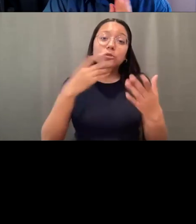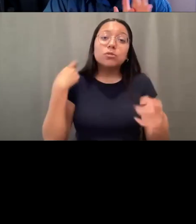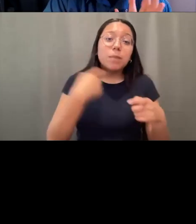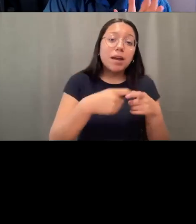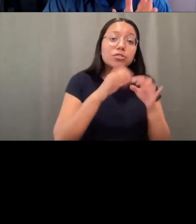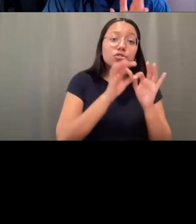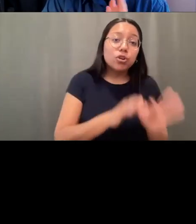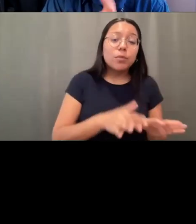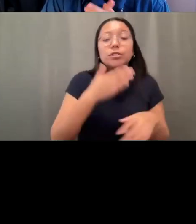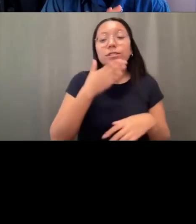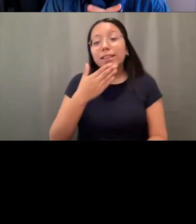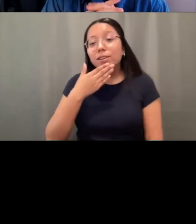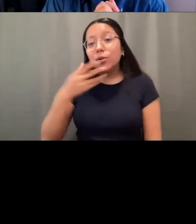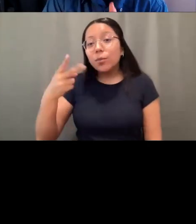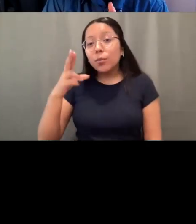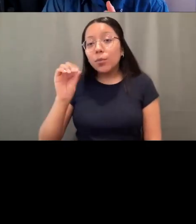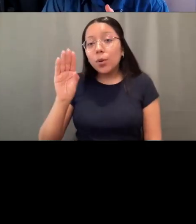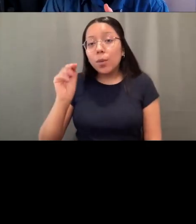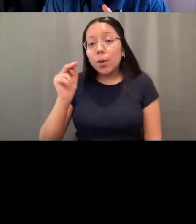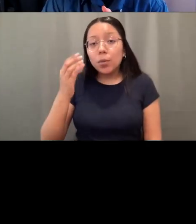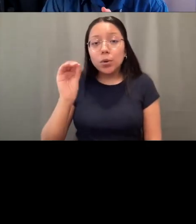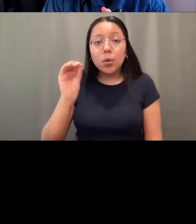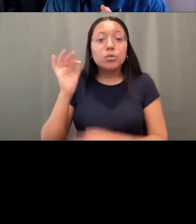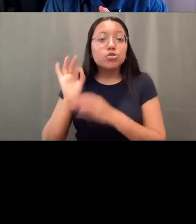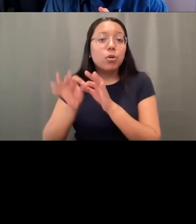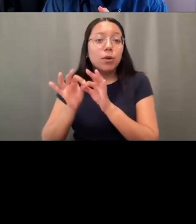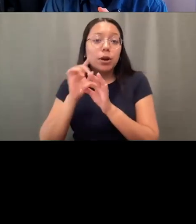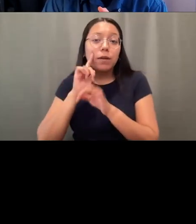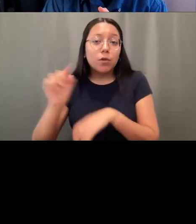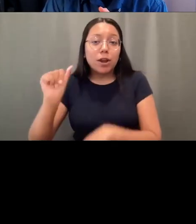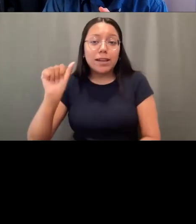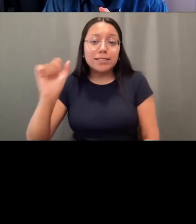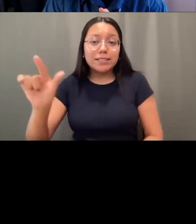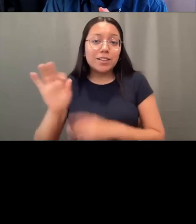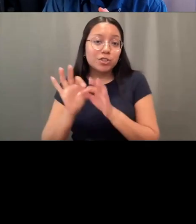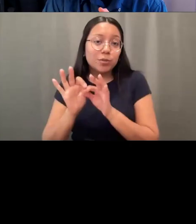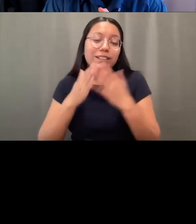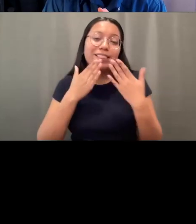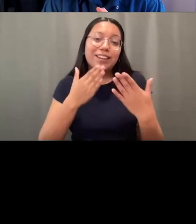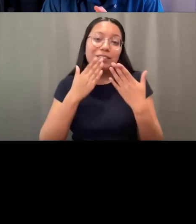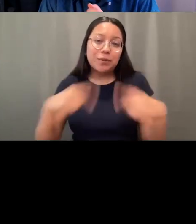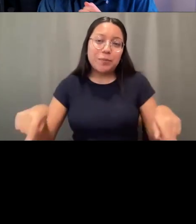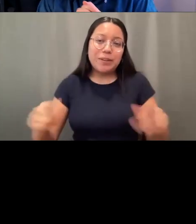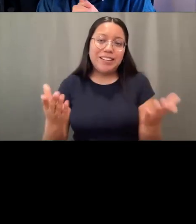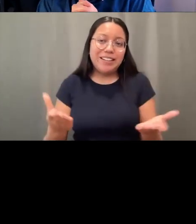and to Pro Bono Interpreting for providing ASL today. So thanks everybody for being here.